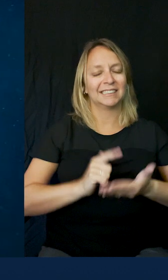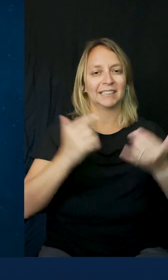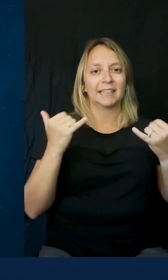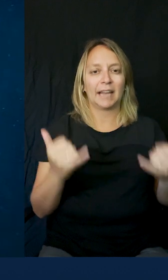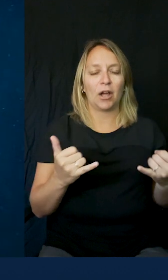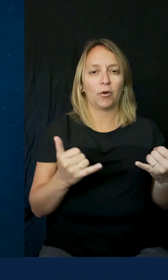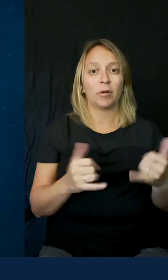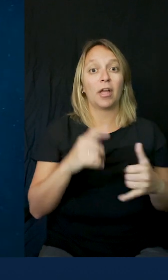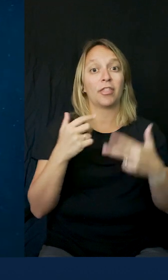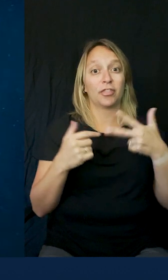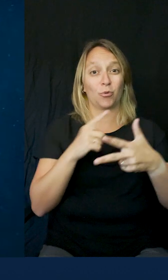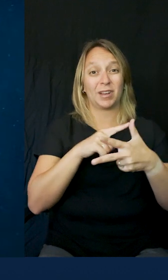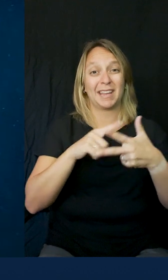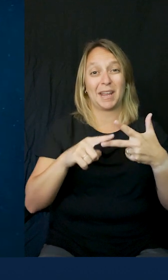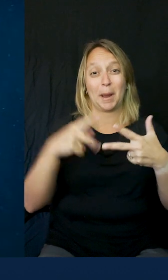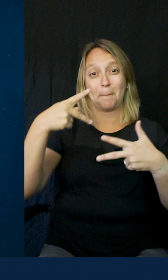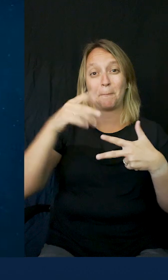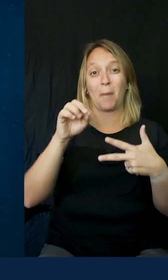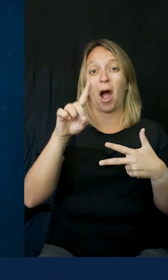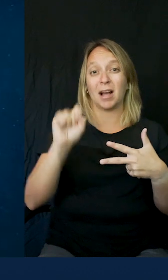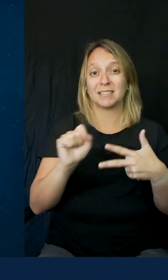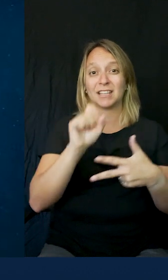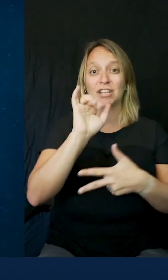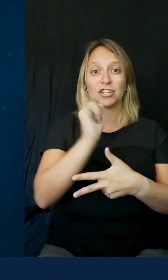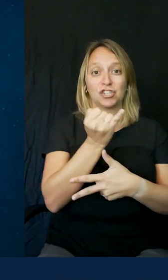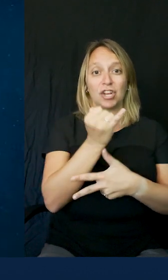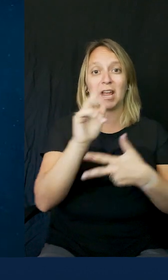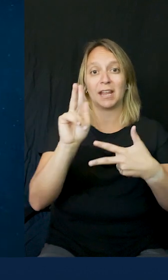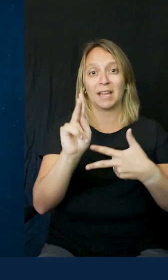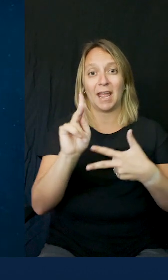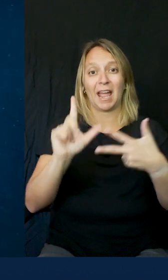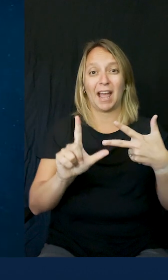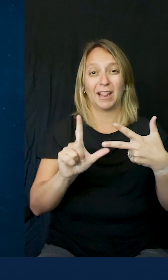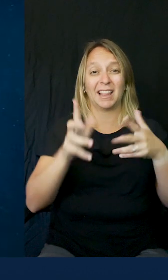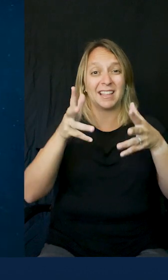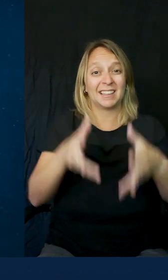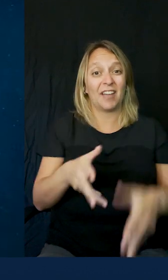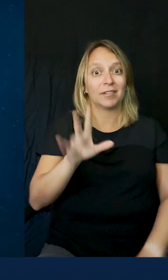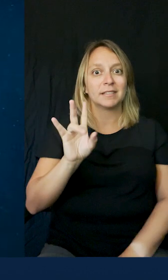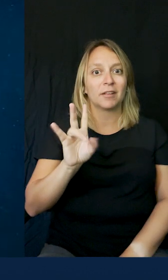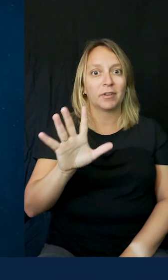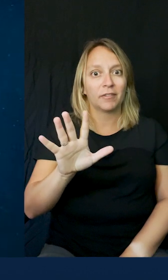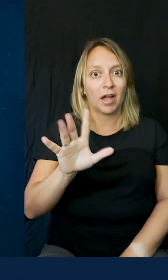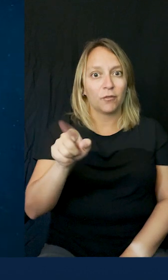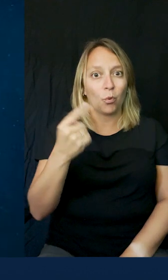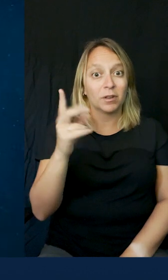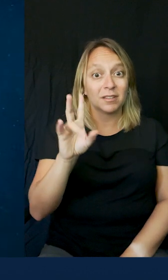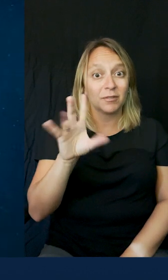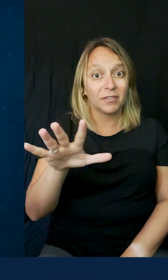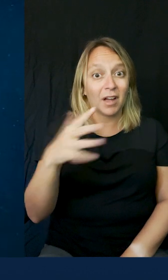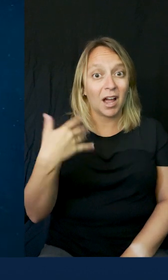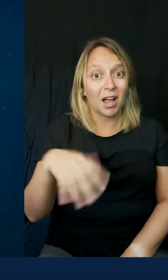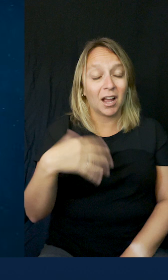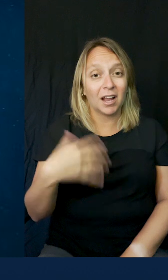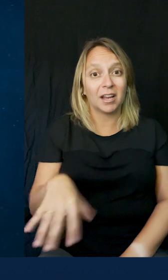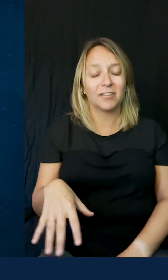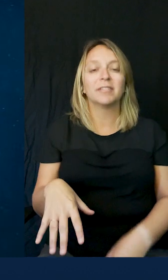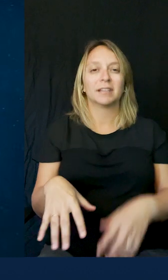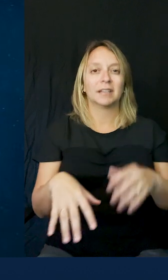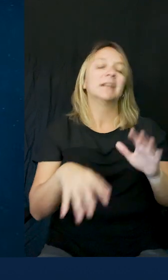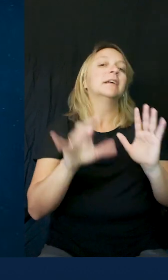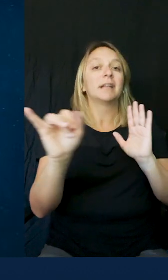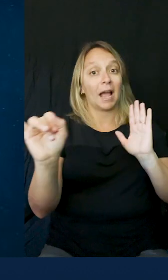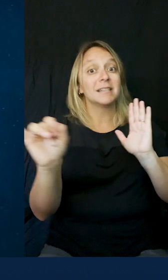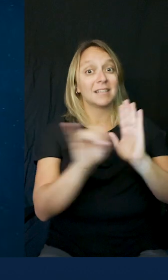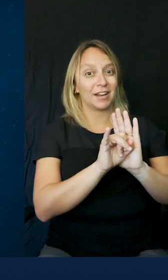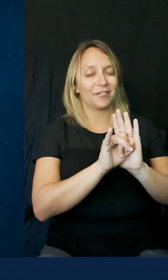L, with only 75 members remaining. They have been individually identified. Each has a scientific designation or